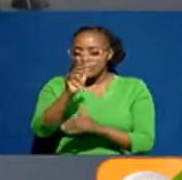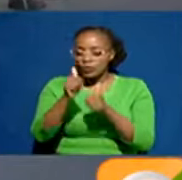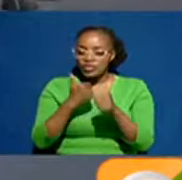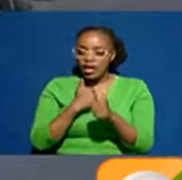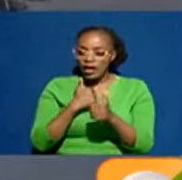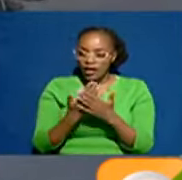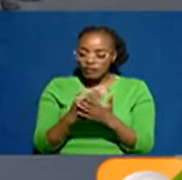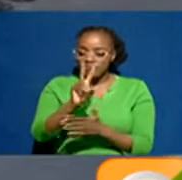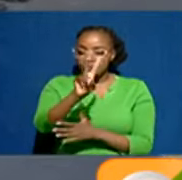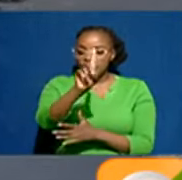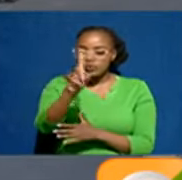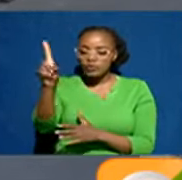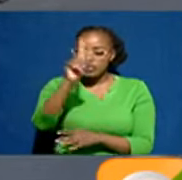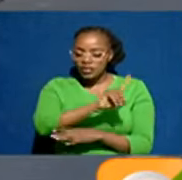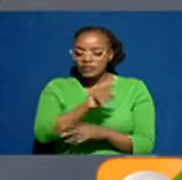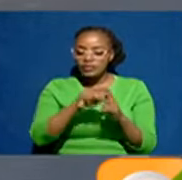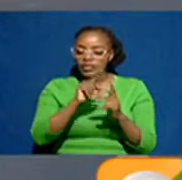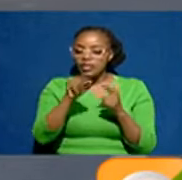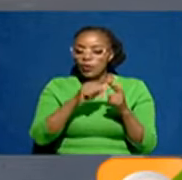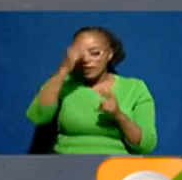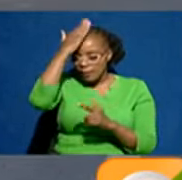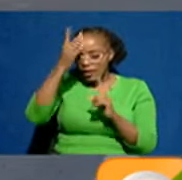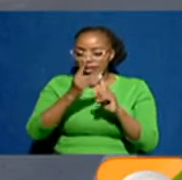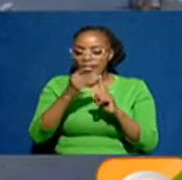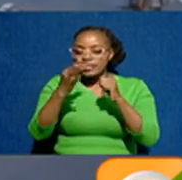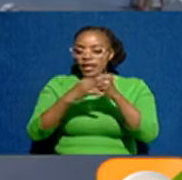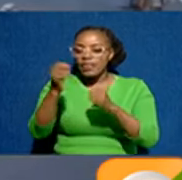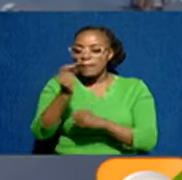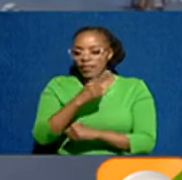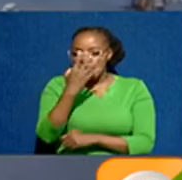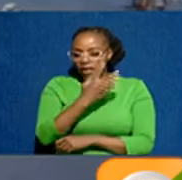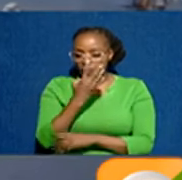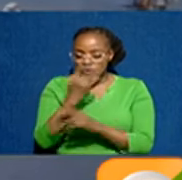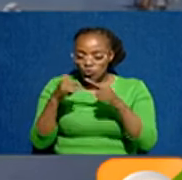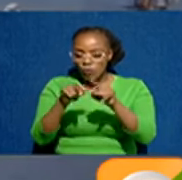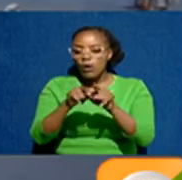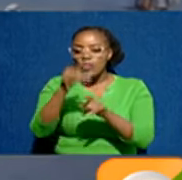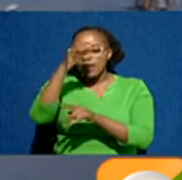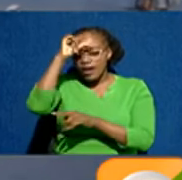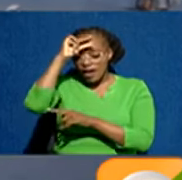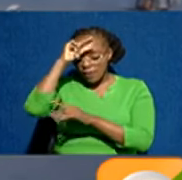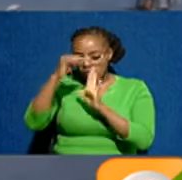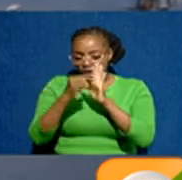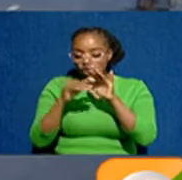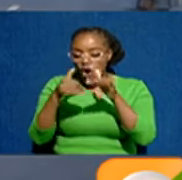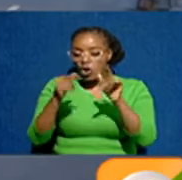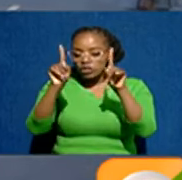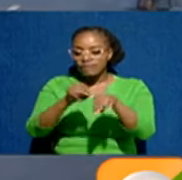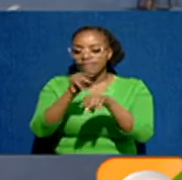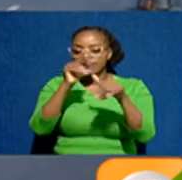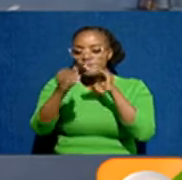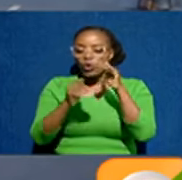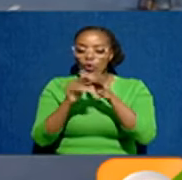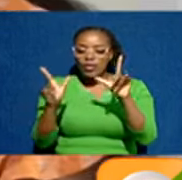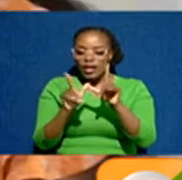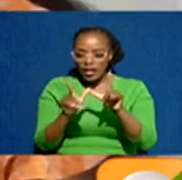been given 21 days starting Monday, 8th April, to comply with the government's conditions of face revocation of all